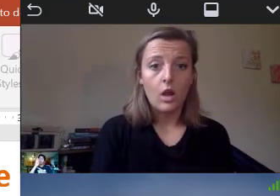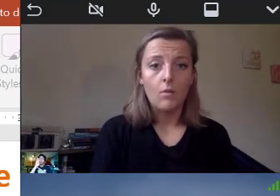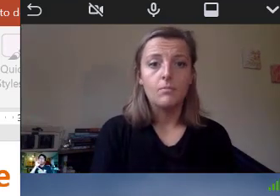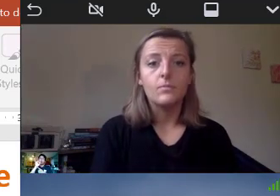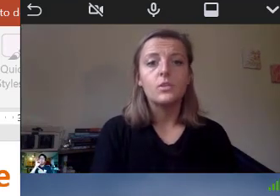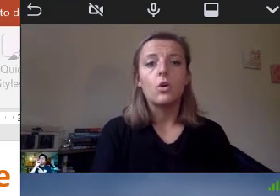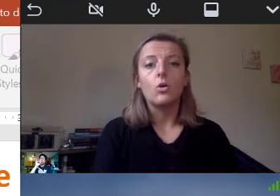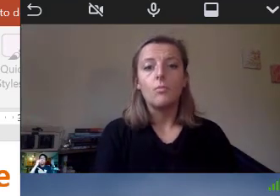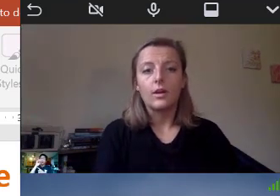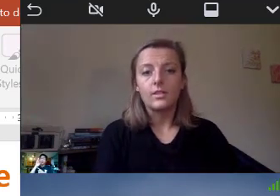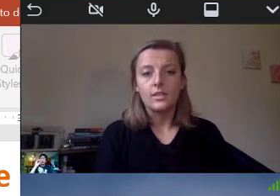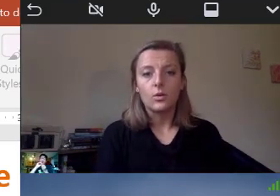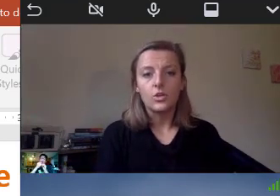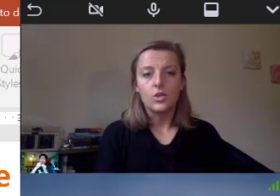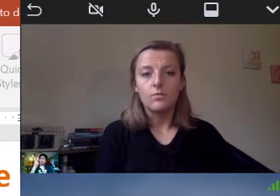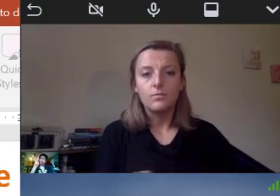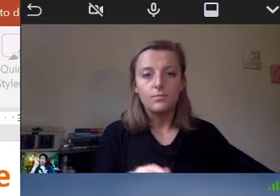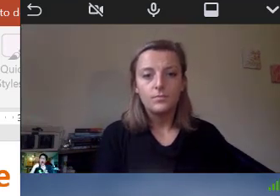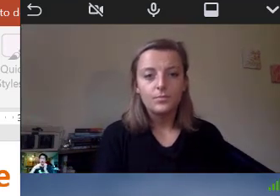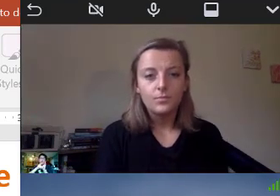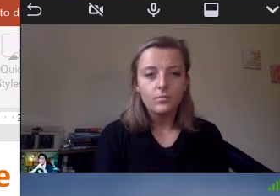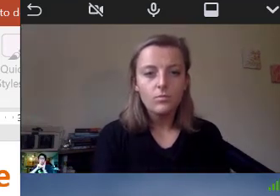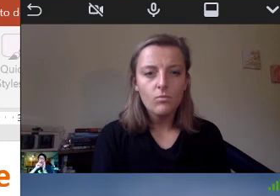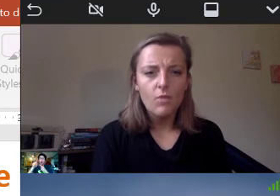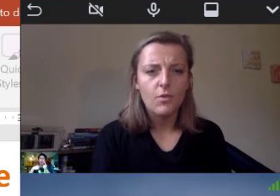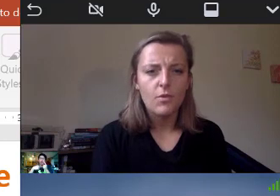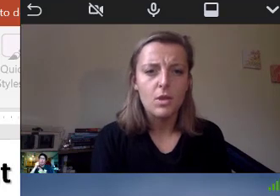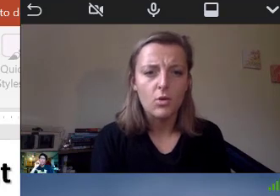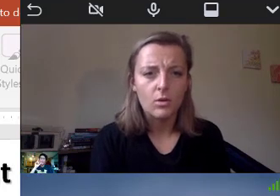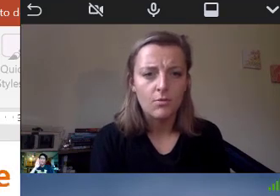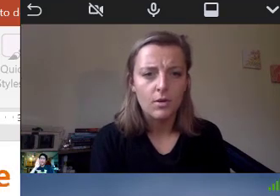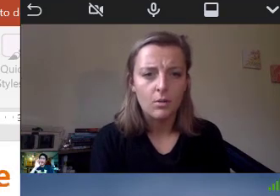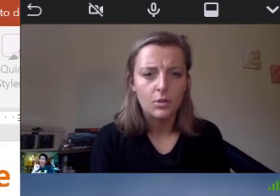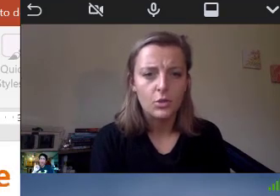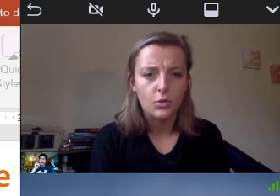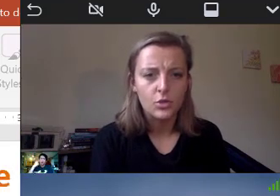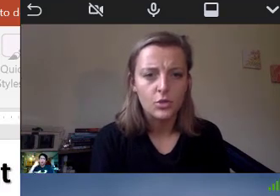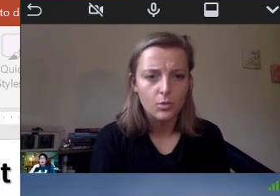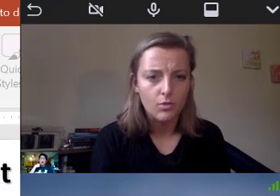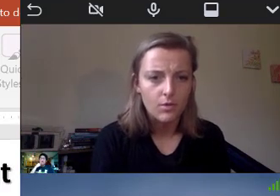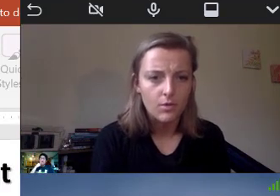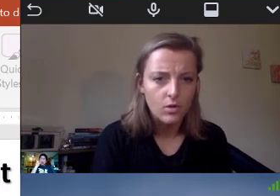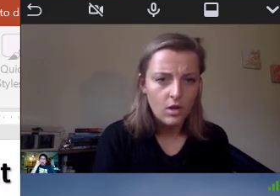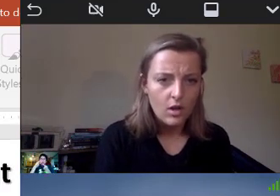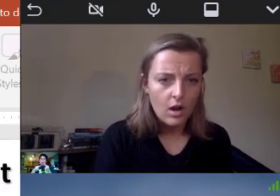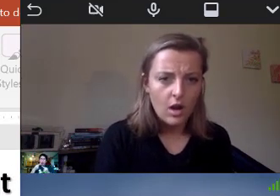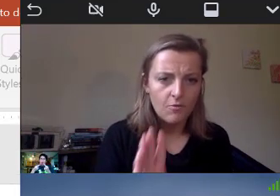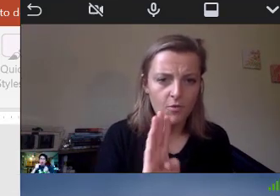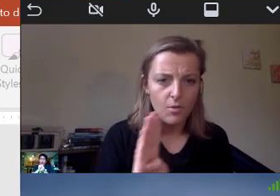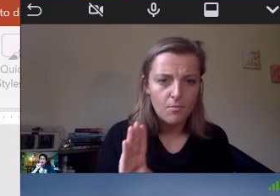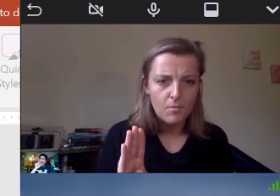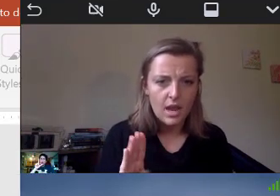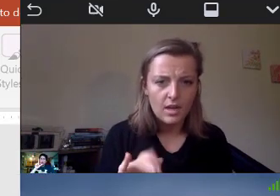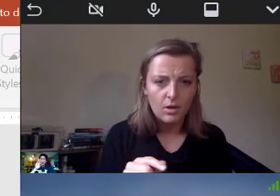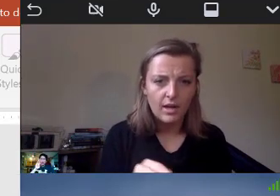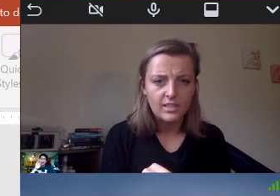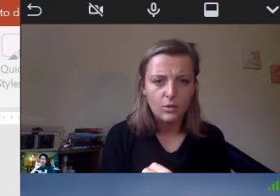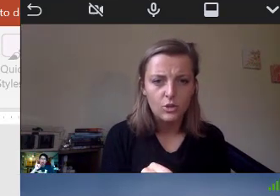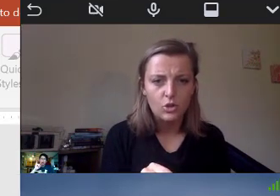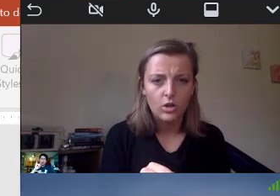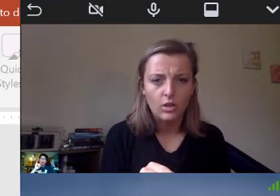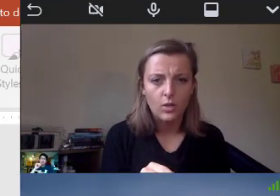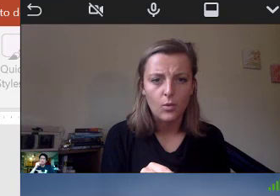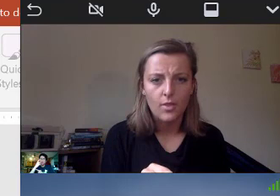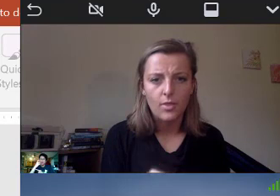Okay. So Marcus has a question. Yep. For the BO number for number two, just to review, for the BI number, I guess